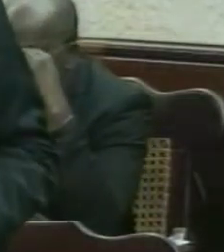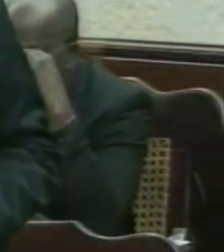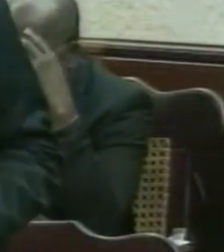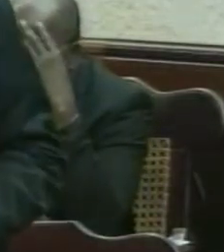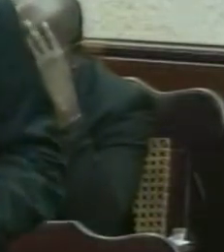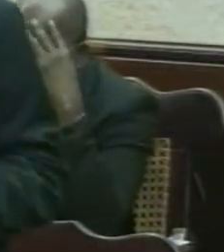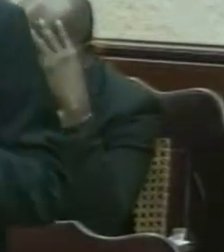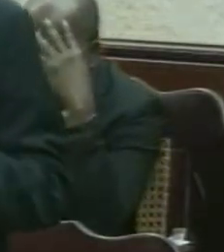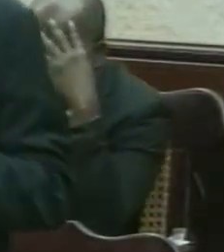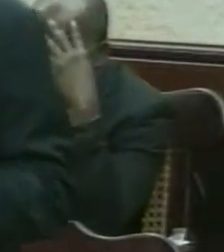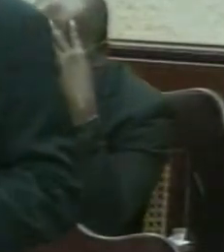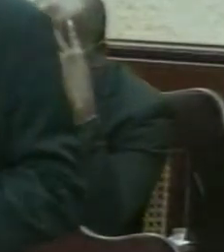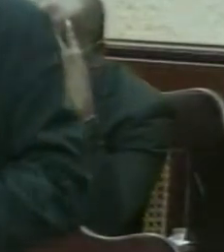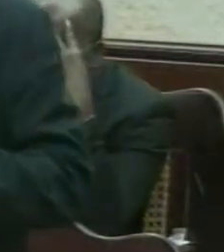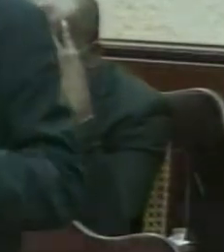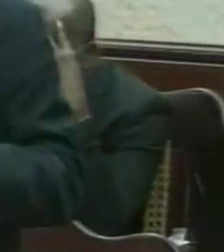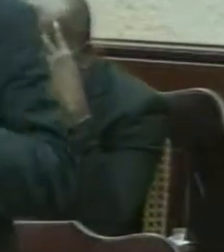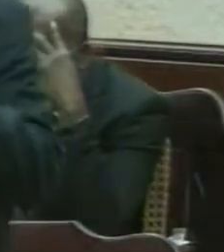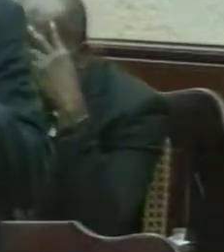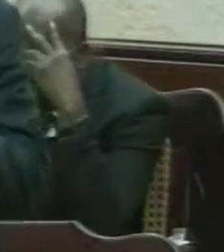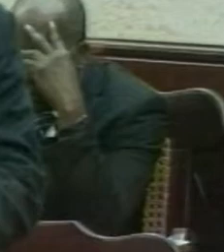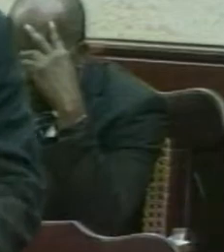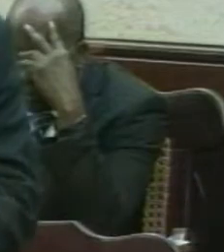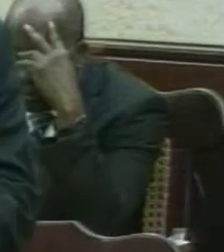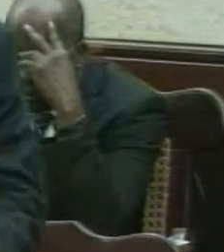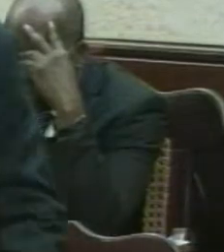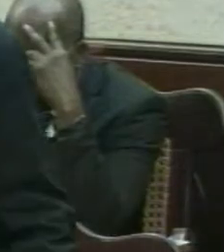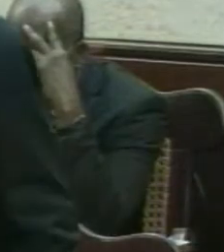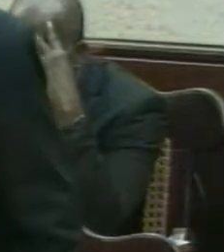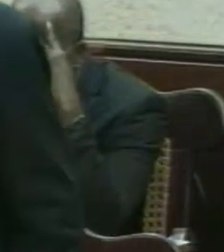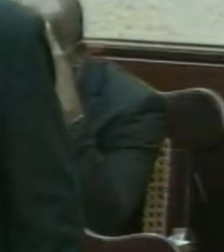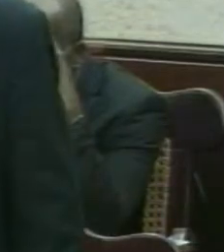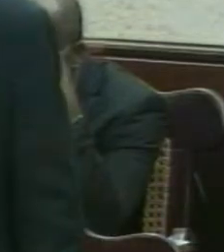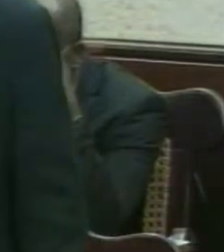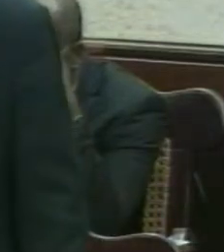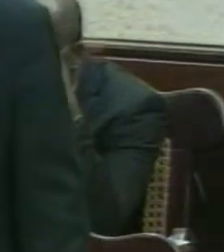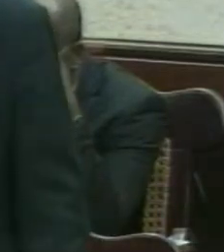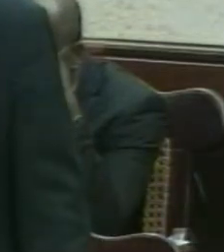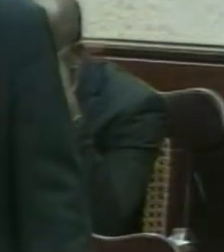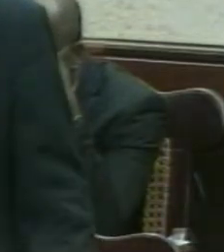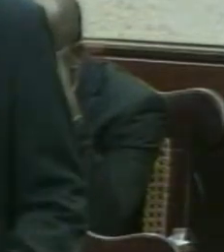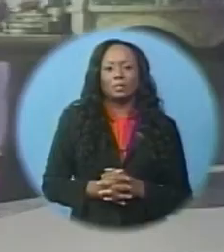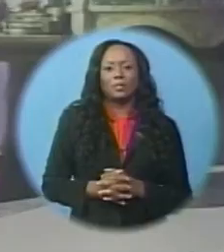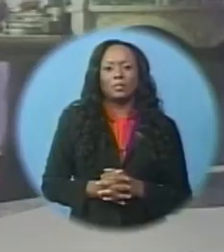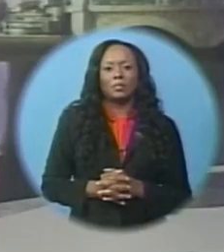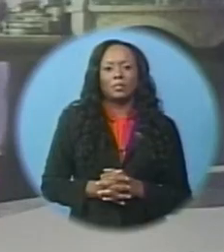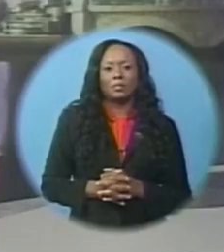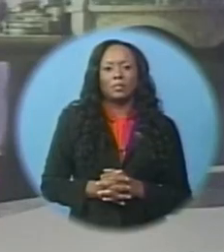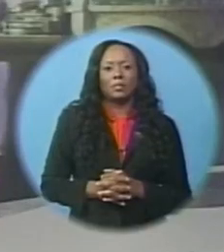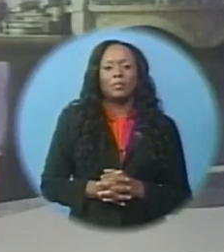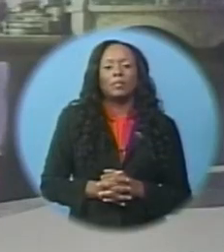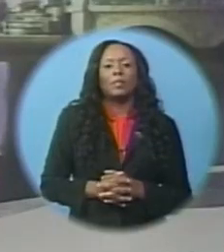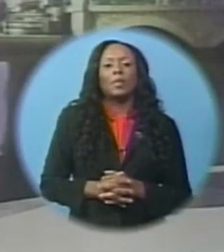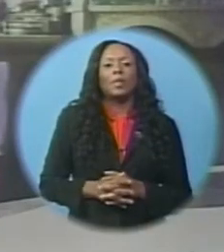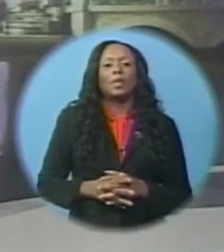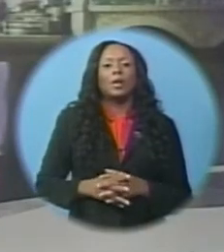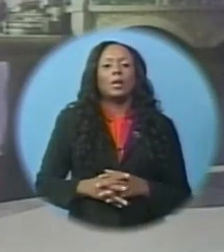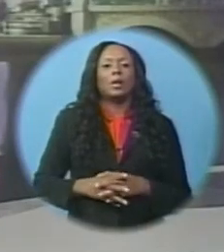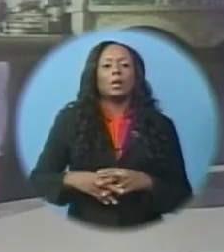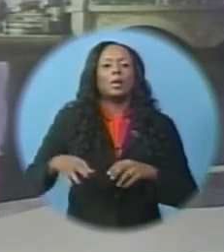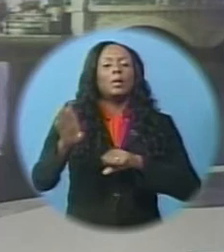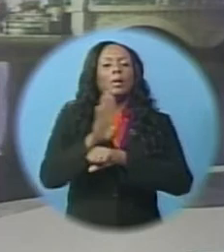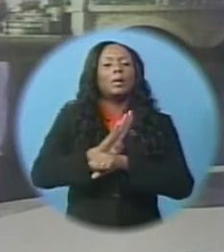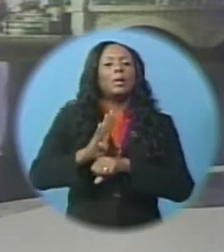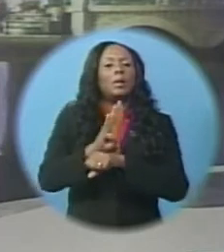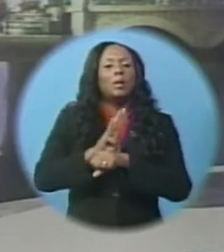assured of maintaining or even increasing that life expectancy referred to. And based on the island's